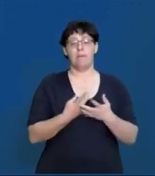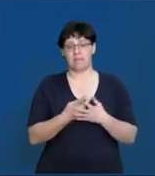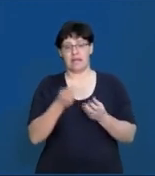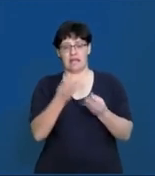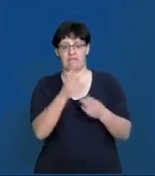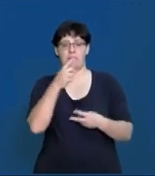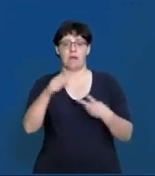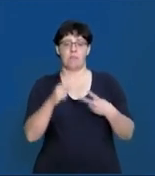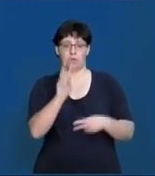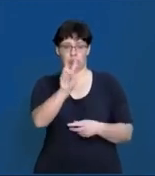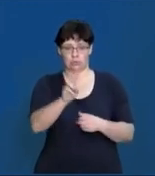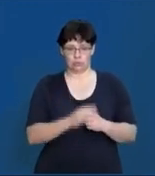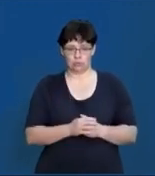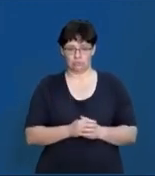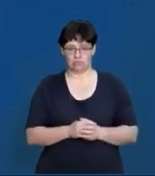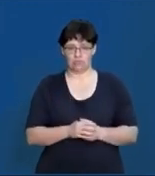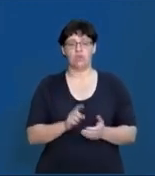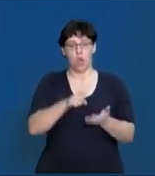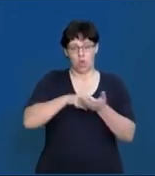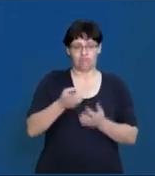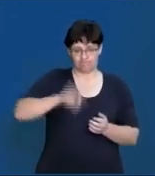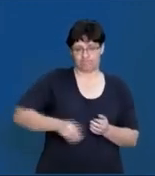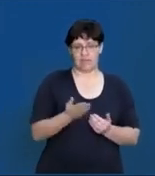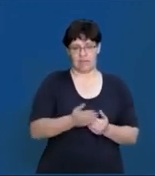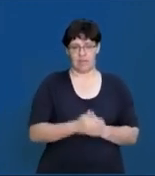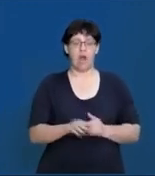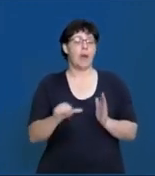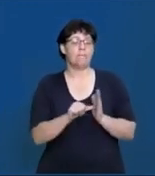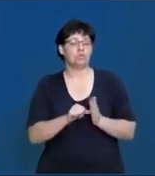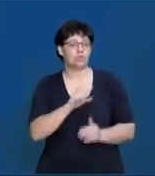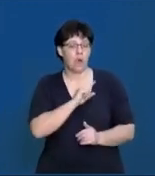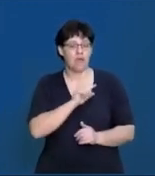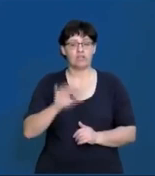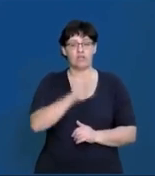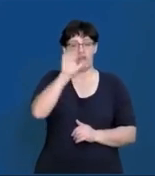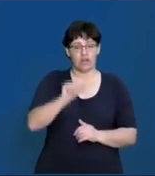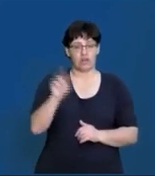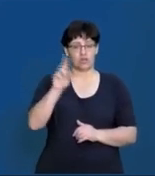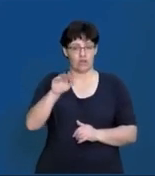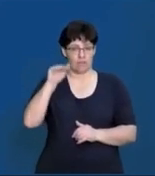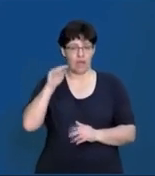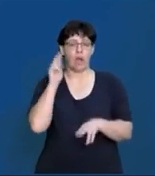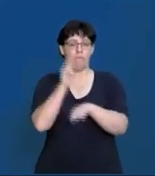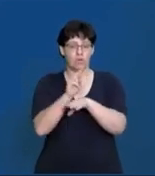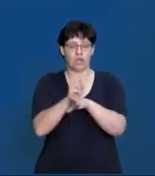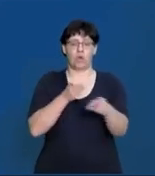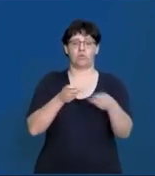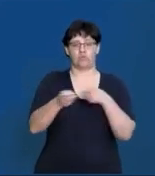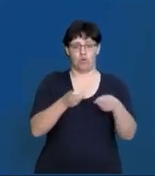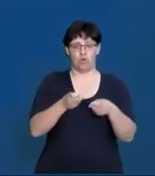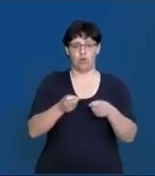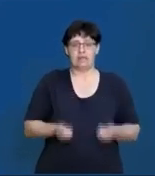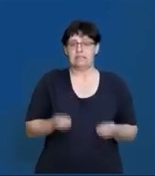point times 2 marks, you earn your 2 points there. Why is it important for the South African Reserve Bank to monitor and